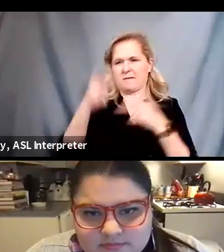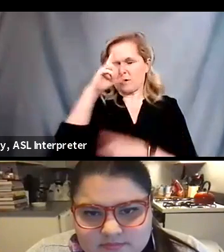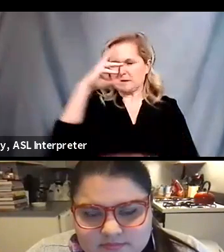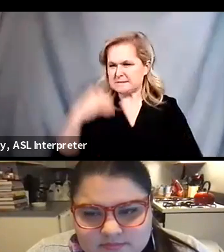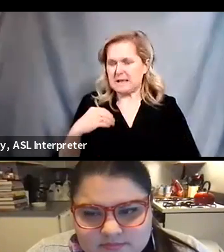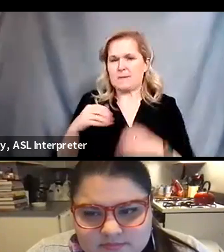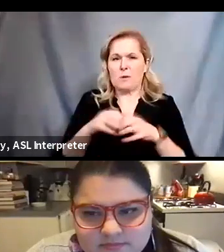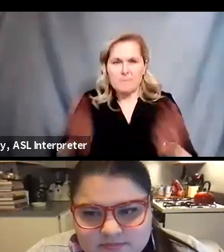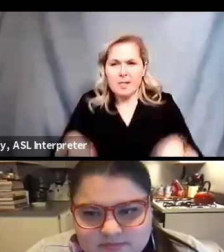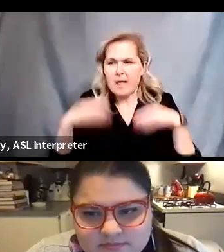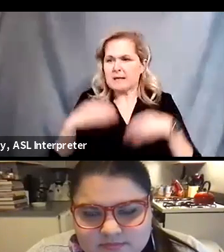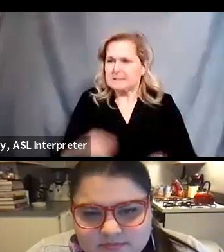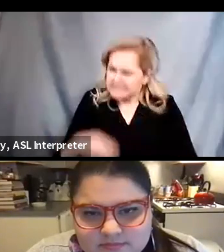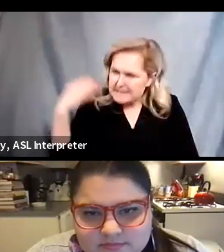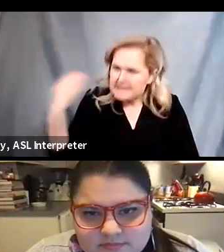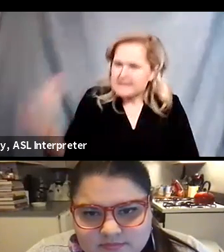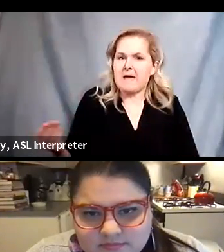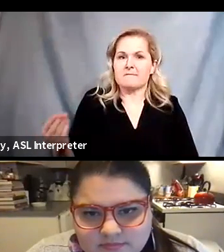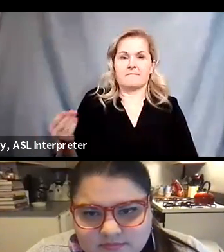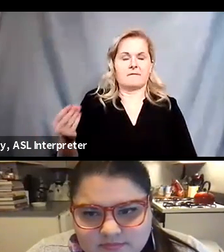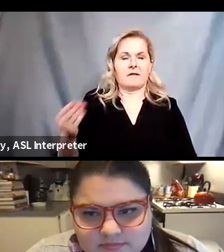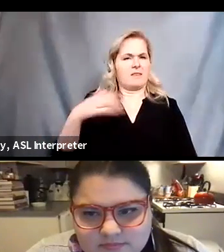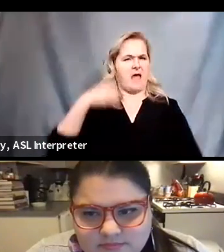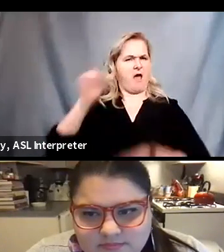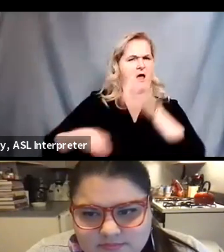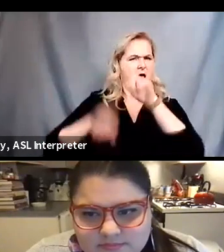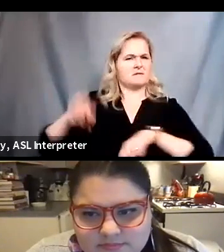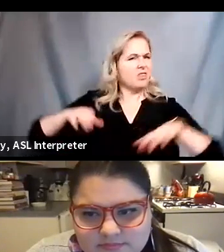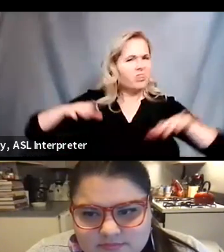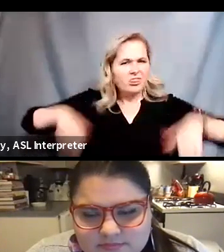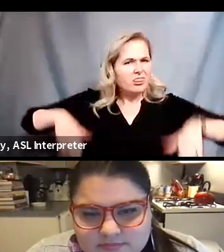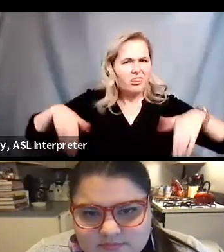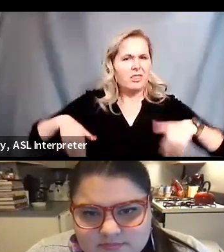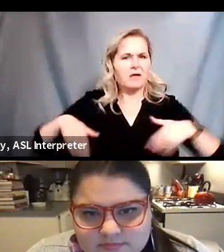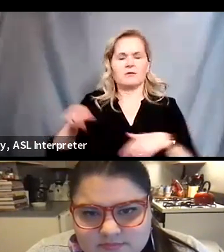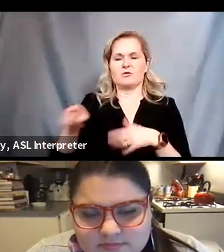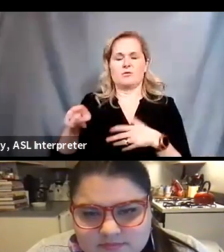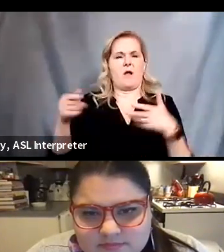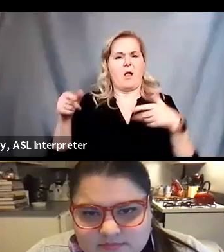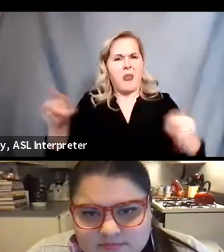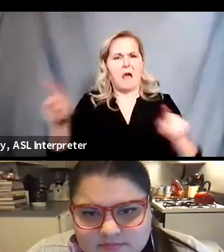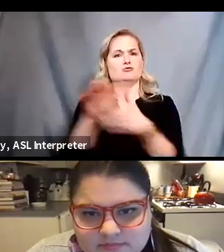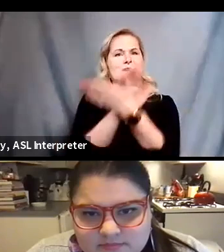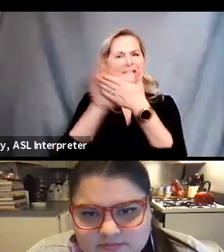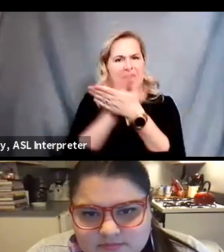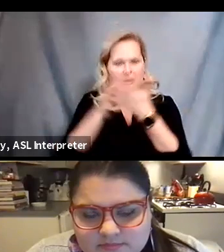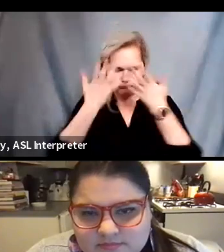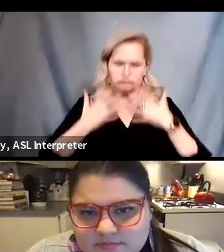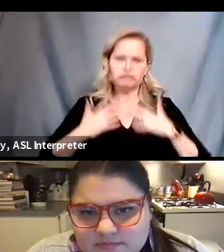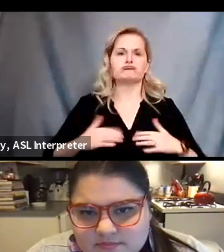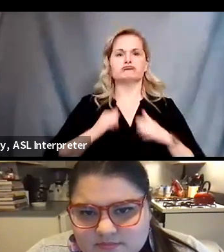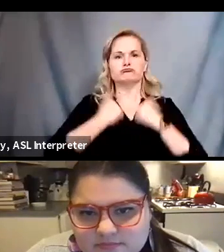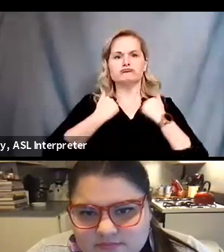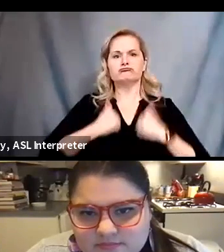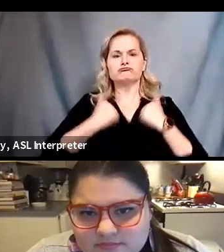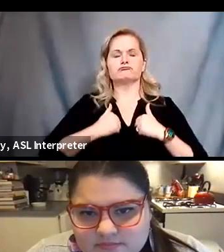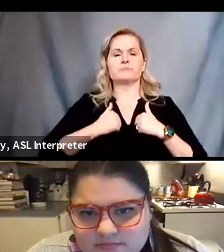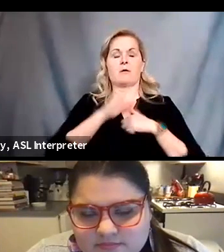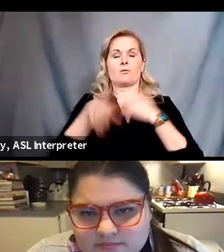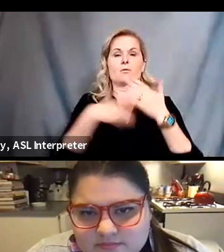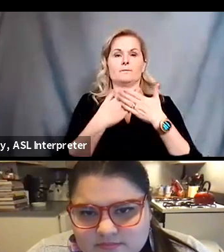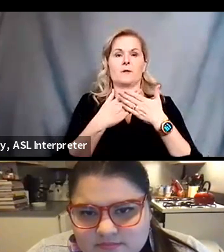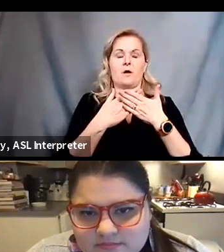you, you know, skins. You were bathed. And then once those physical needs